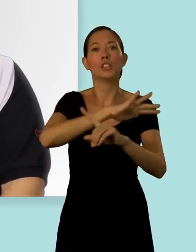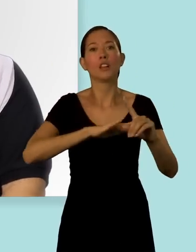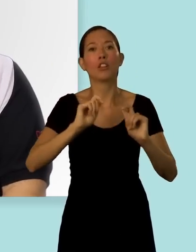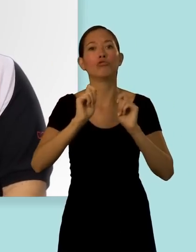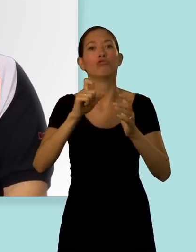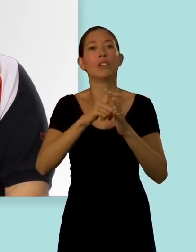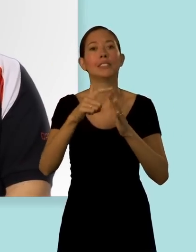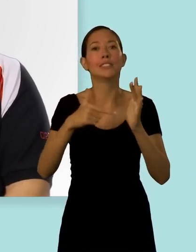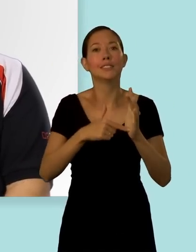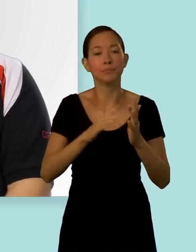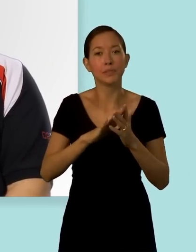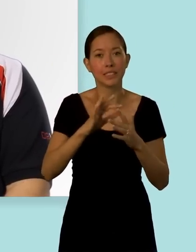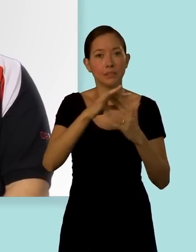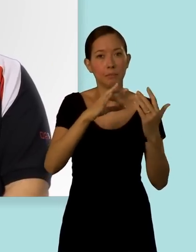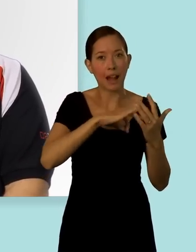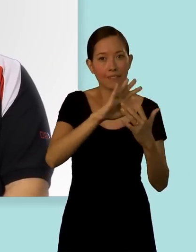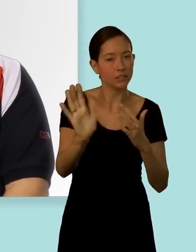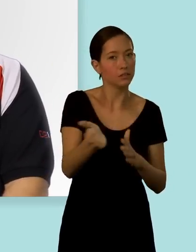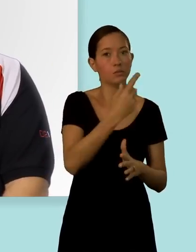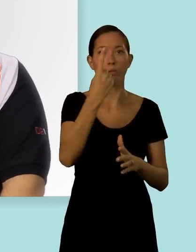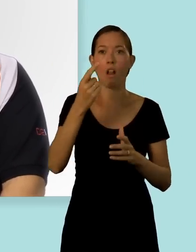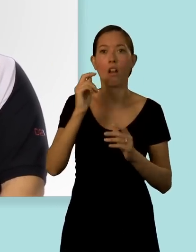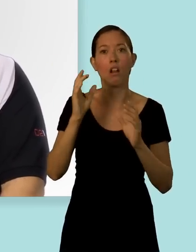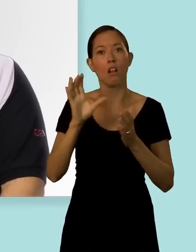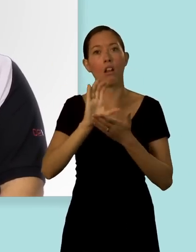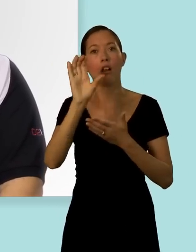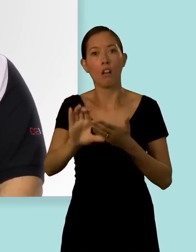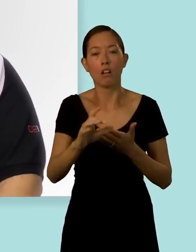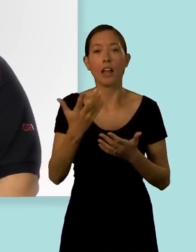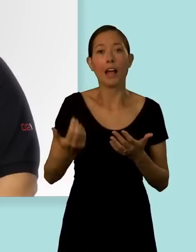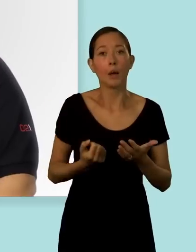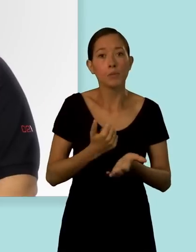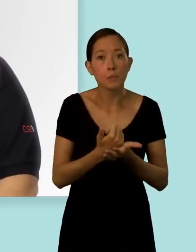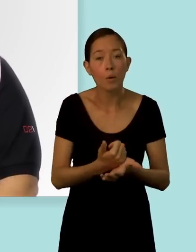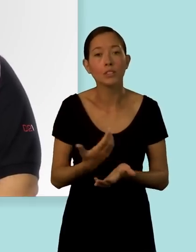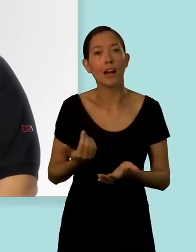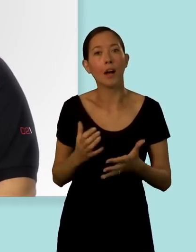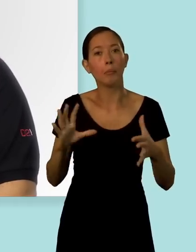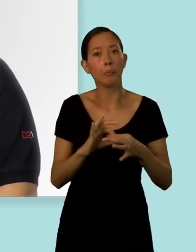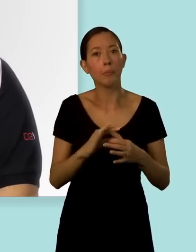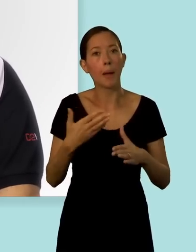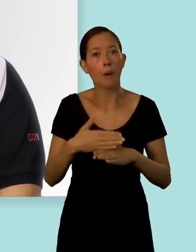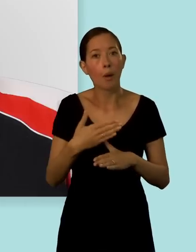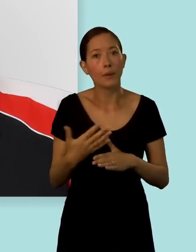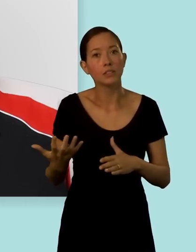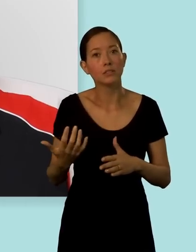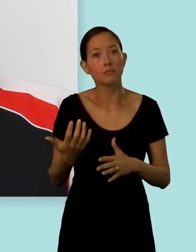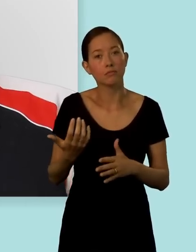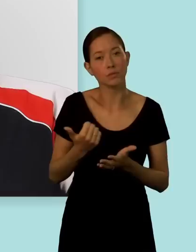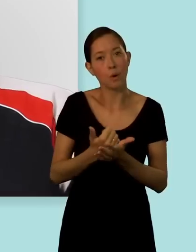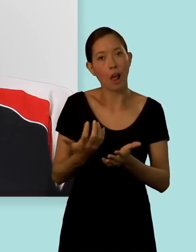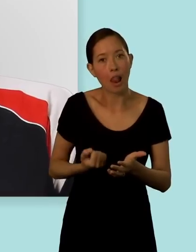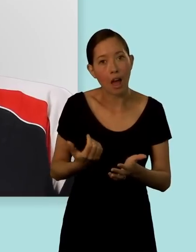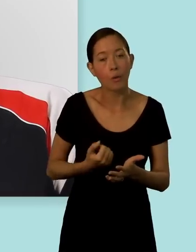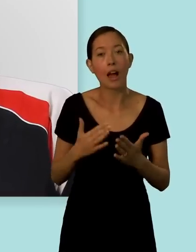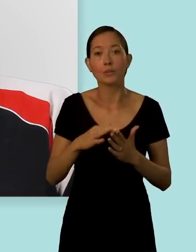several means-tested benefits, including income support, income-related employment and support allowance, and housing benefit. For